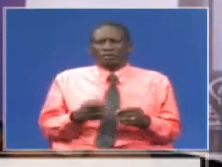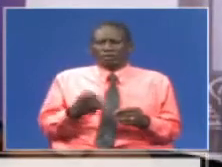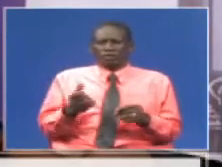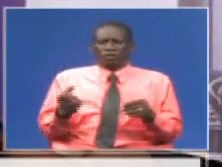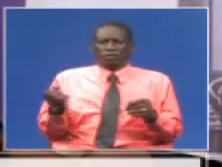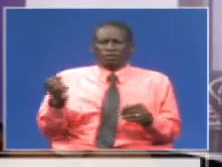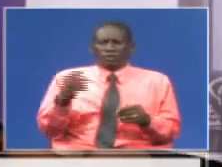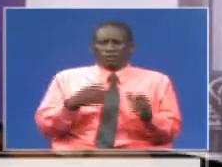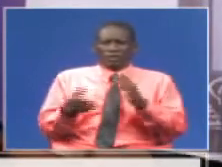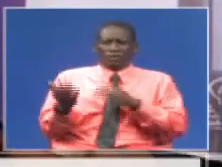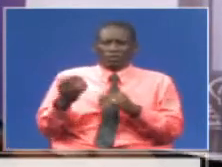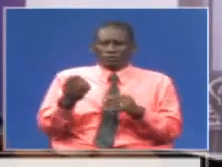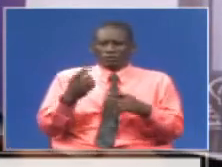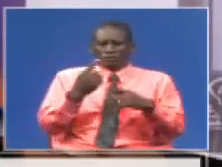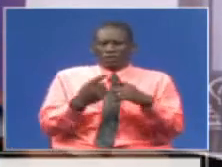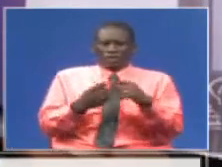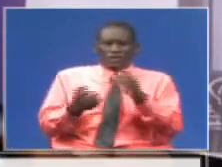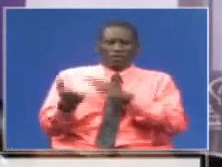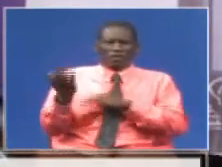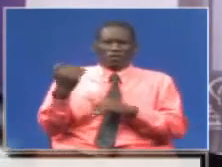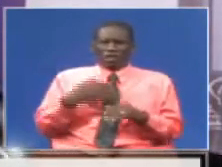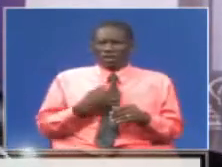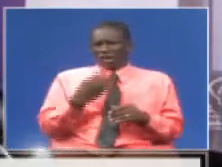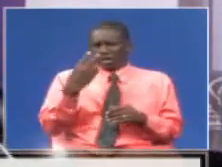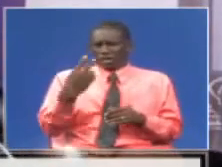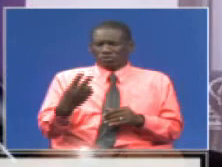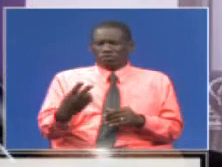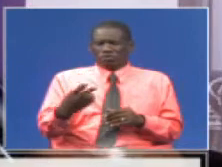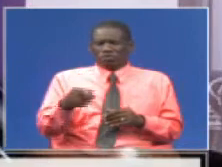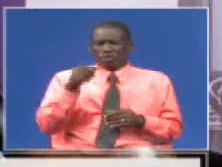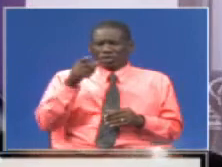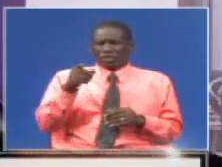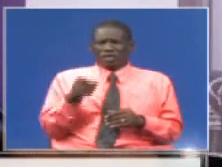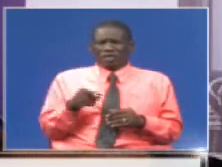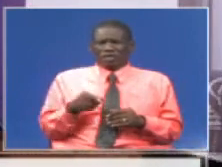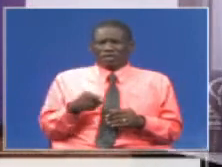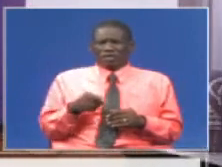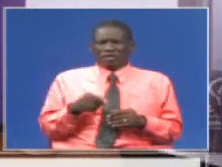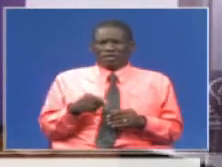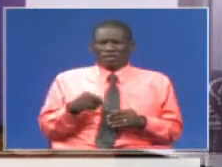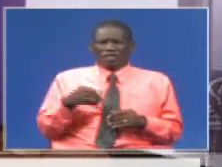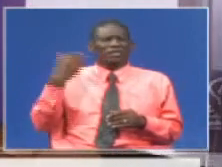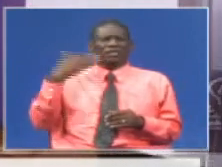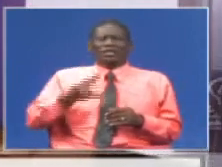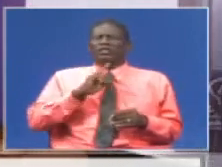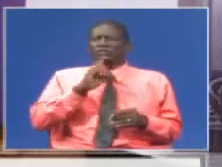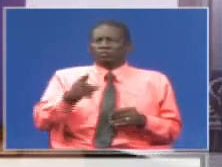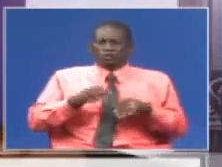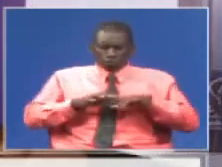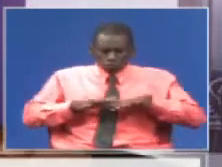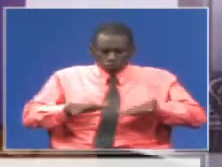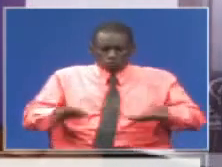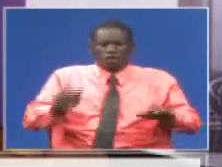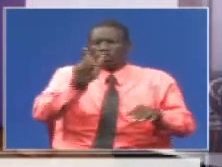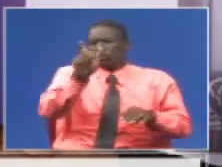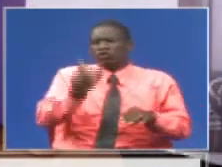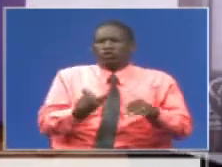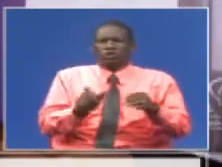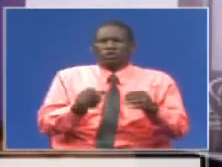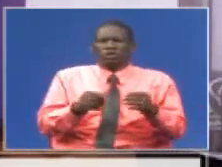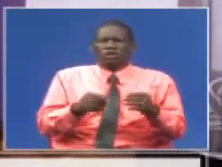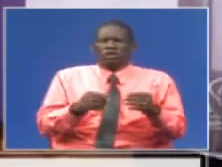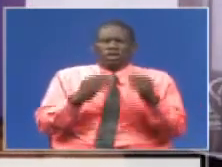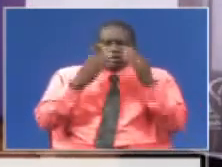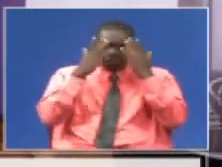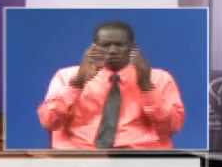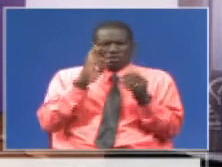a few years back, I saw kind of an overwhelming surge of these hate speeches, especially in the region, whatever the cause is. But